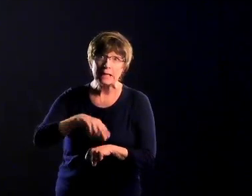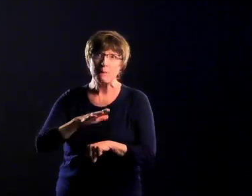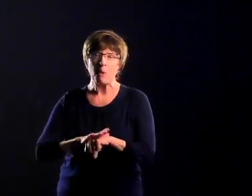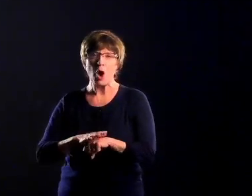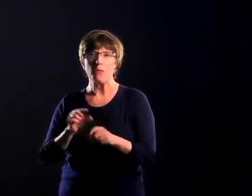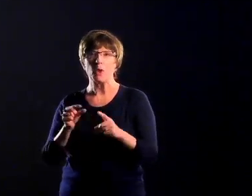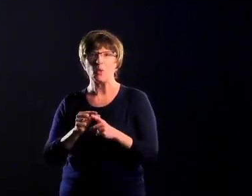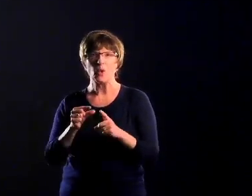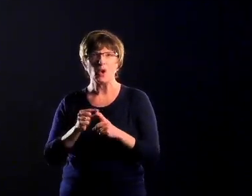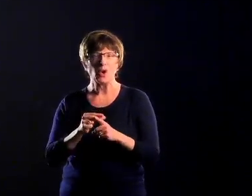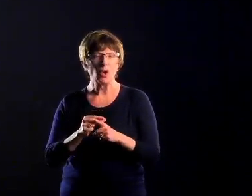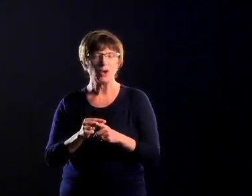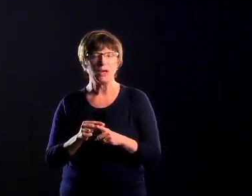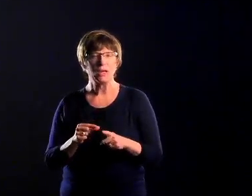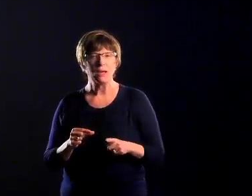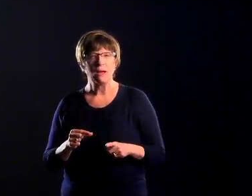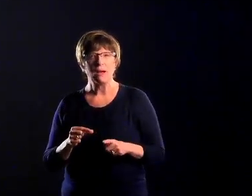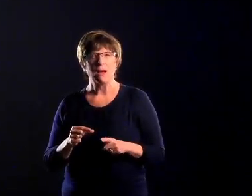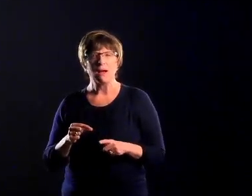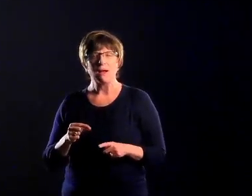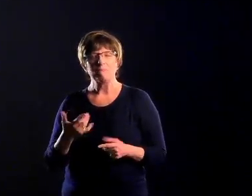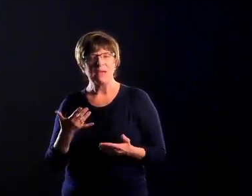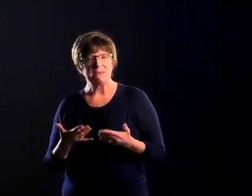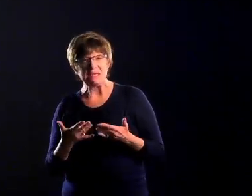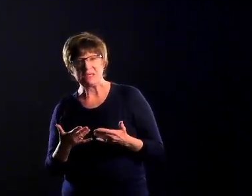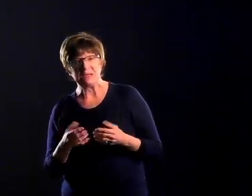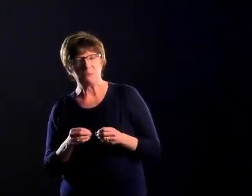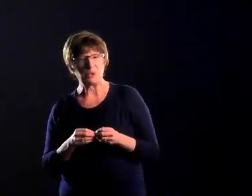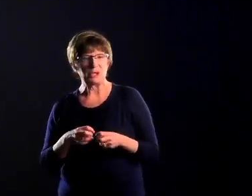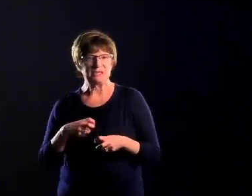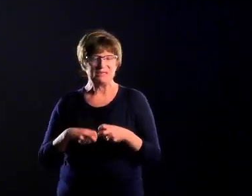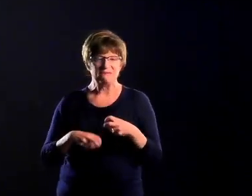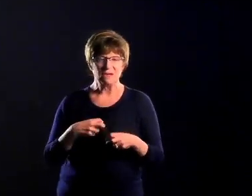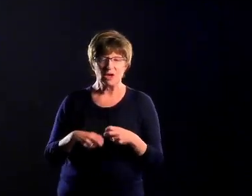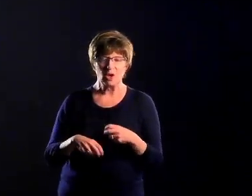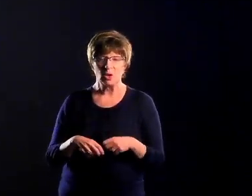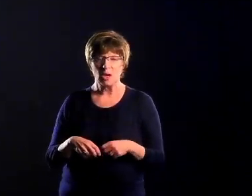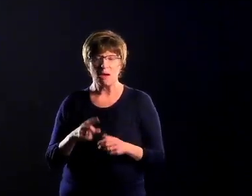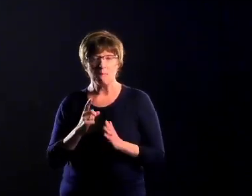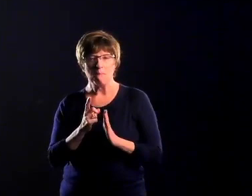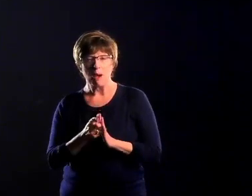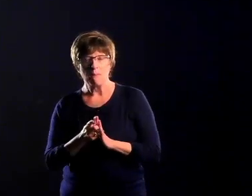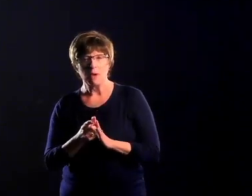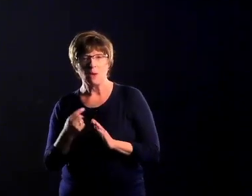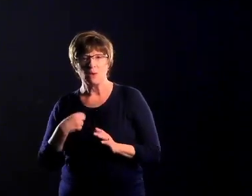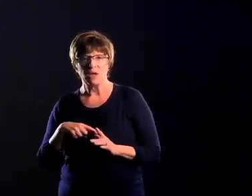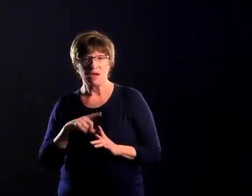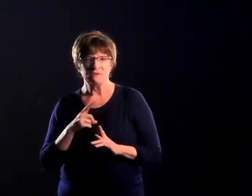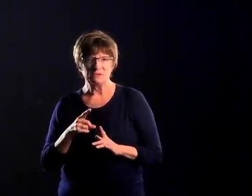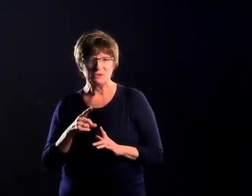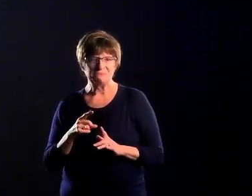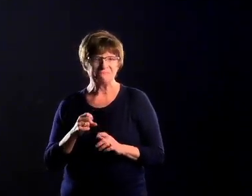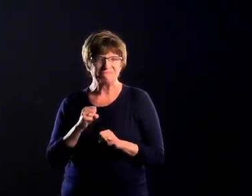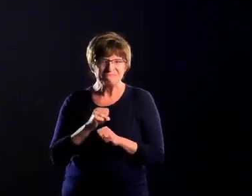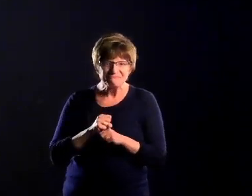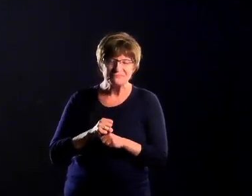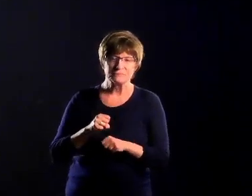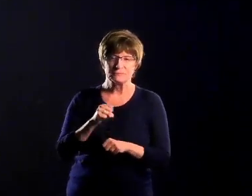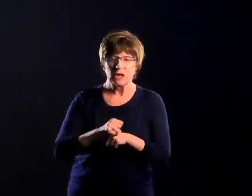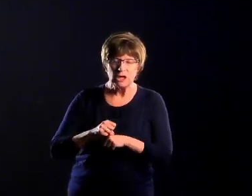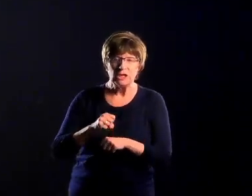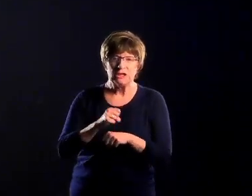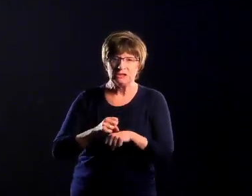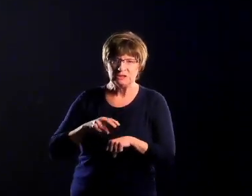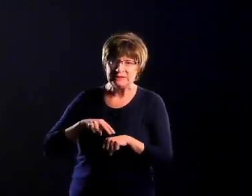upon the word. Now, this is where it gets maybe a little bit tougher. Maybe it's one of these moments where we have to work at it a little bit more to stand upon the